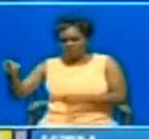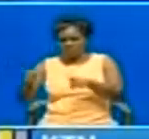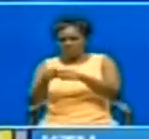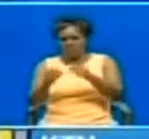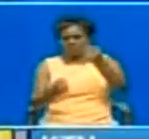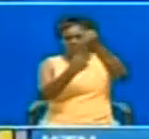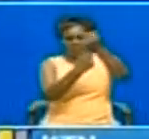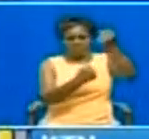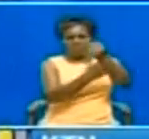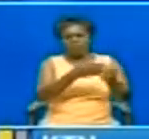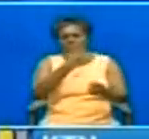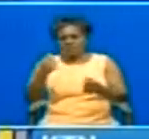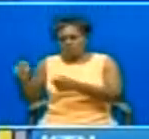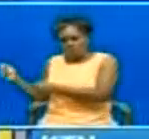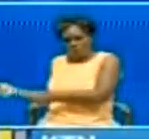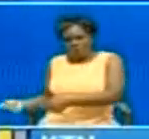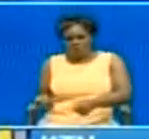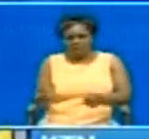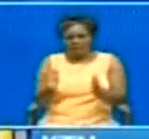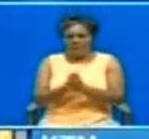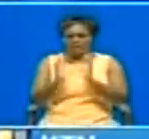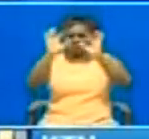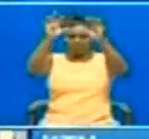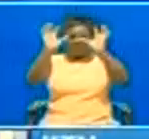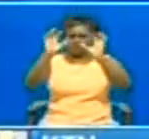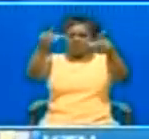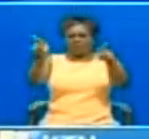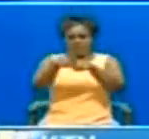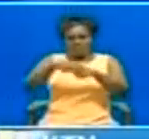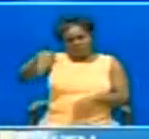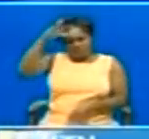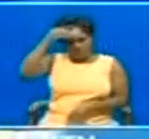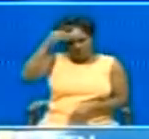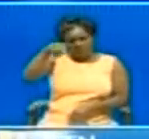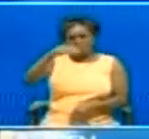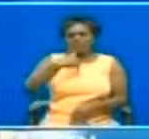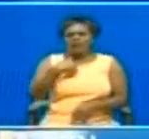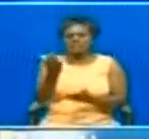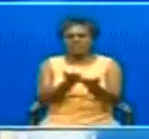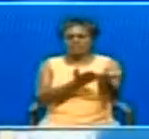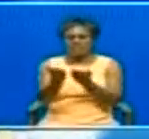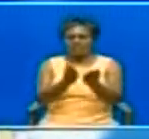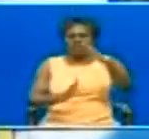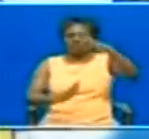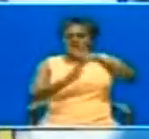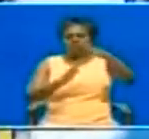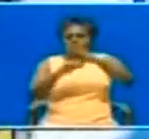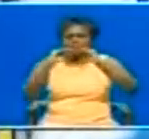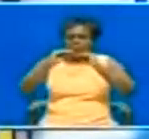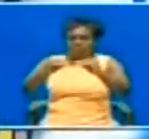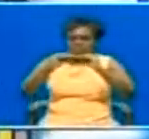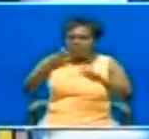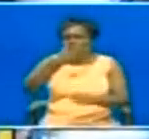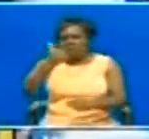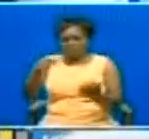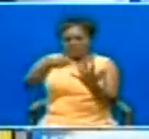best hockey and basketball players who excel in academics as well. Brookside has enlisted the services of top coaches to select the best